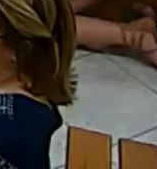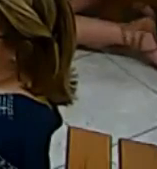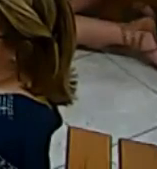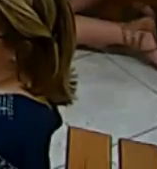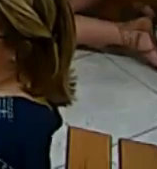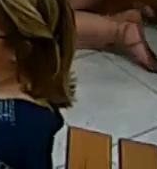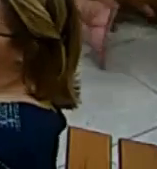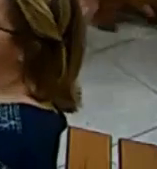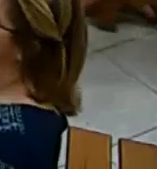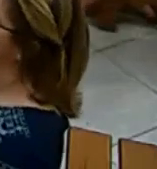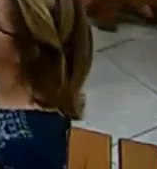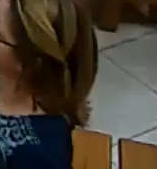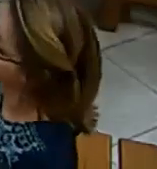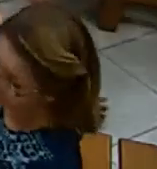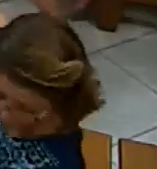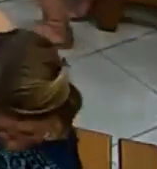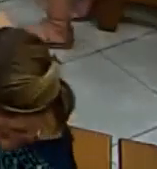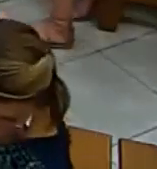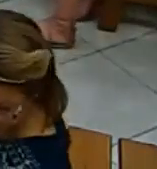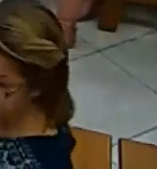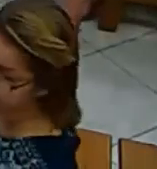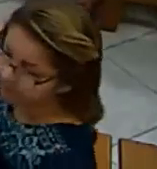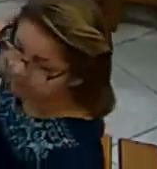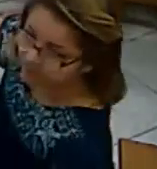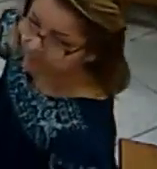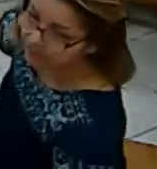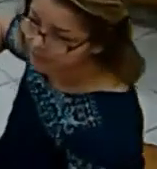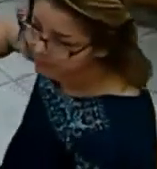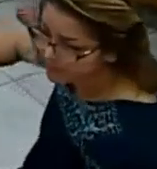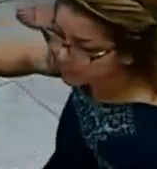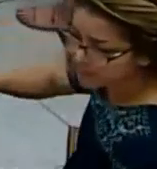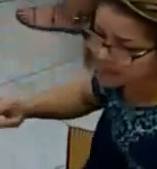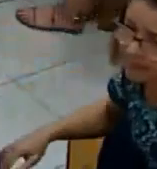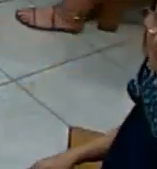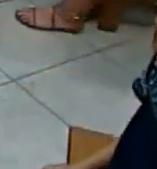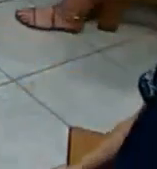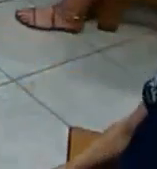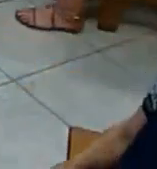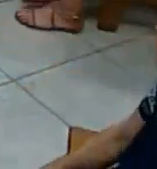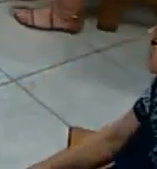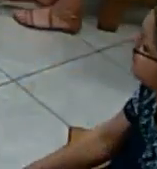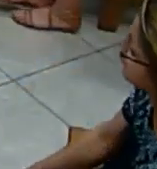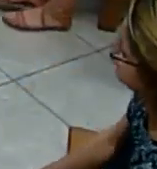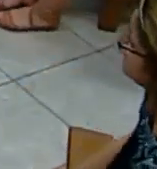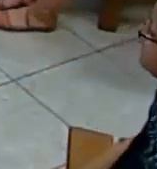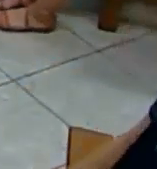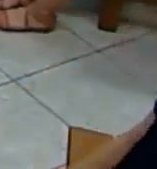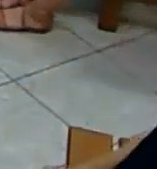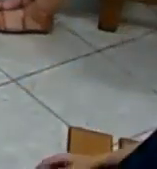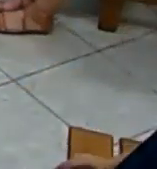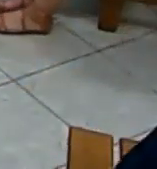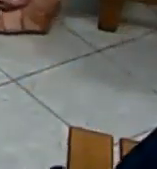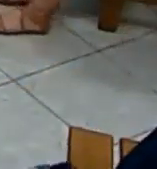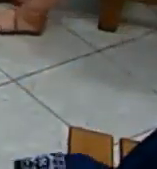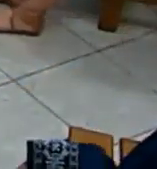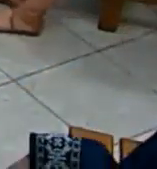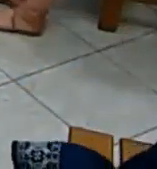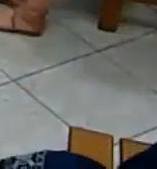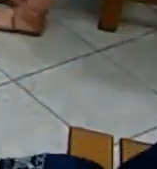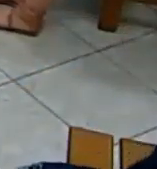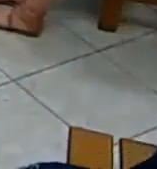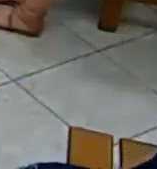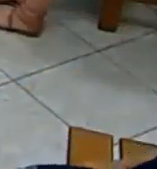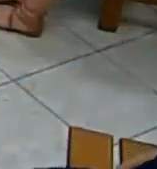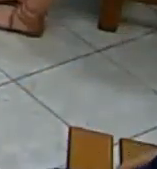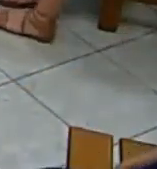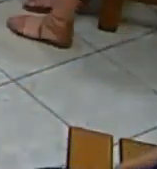eternity. This is the plea we make, Lord, in the name of Jesus. Amen. The brethren may be seated. We're going to sing the song 37 at